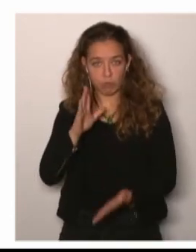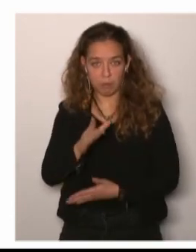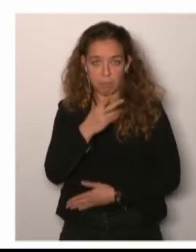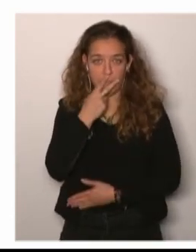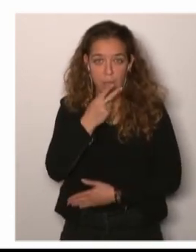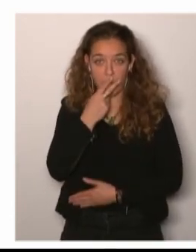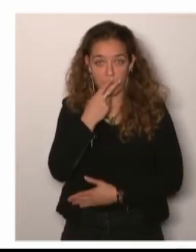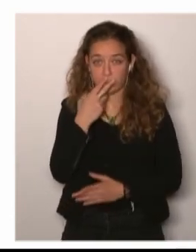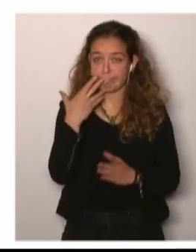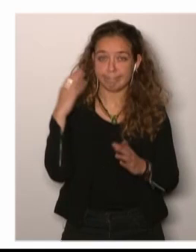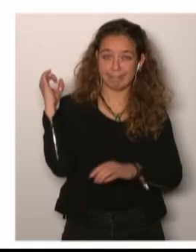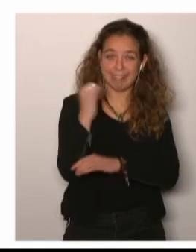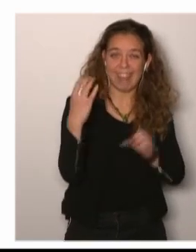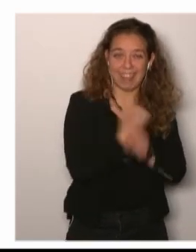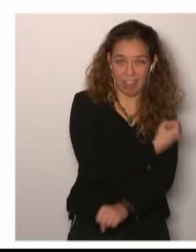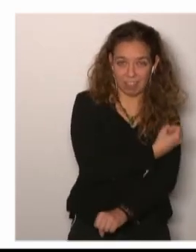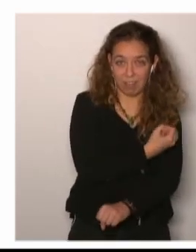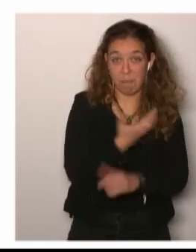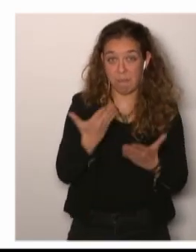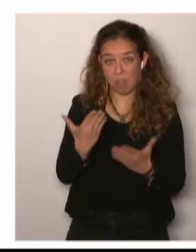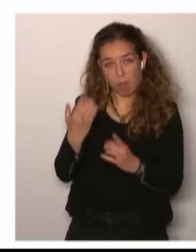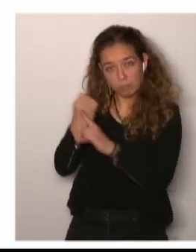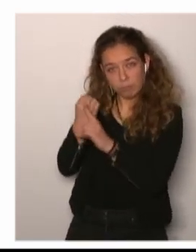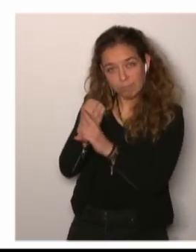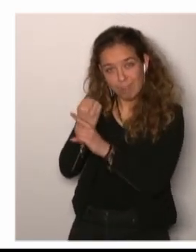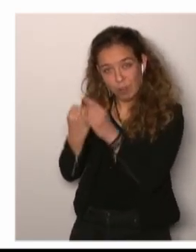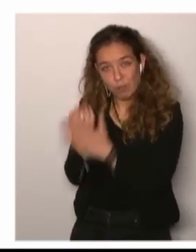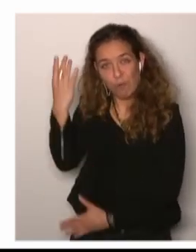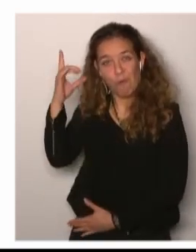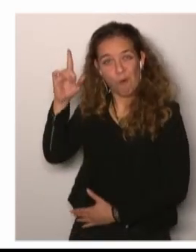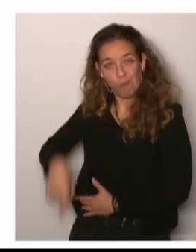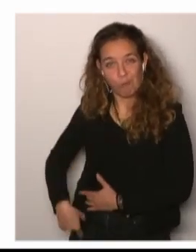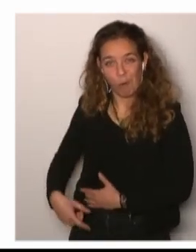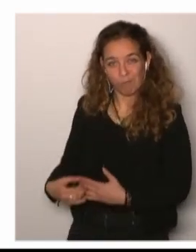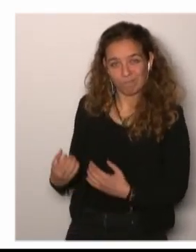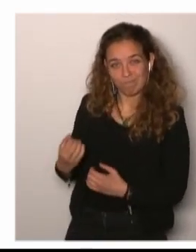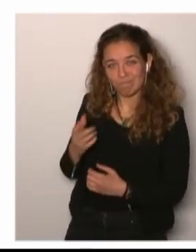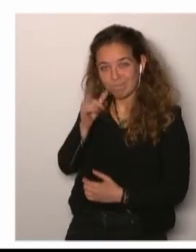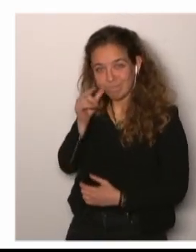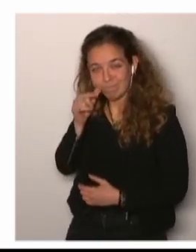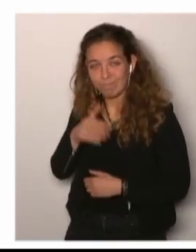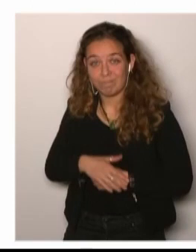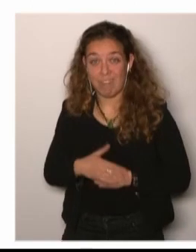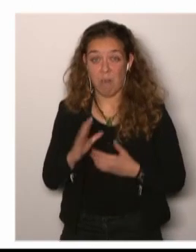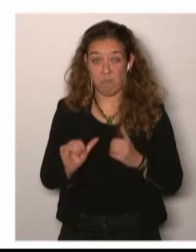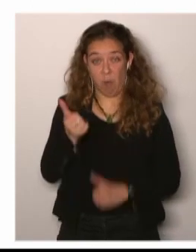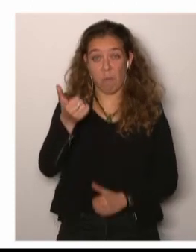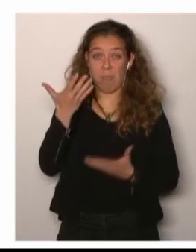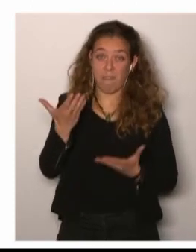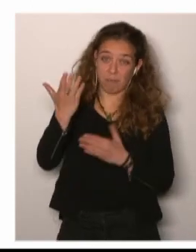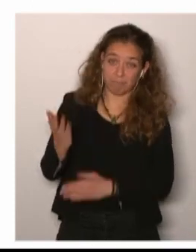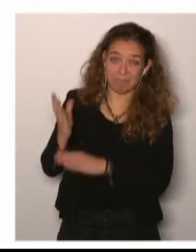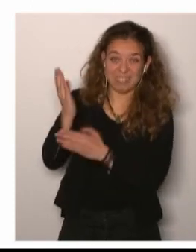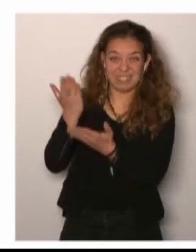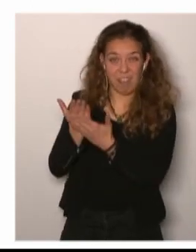would say. So this is the first point I wanted to make. The cancer plan is really trying to look as wide as